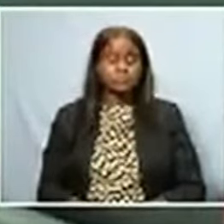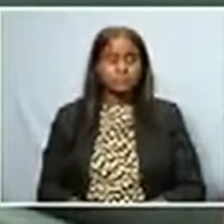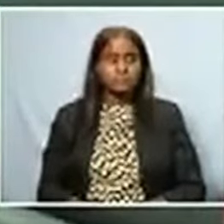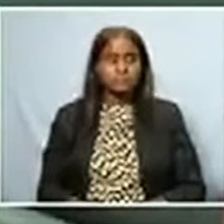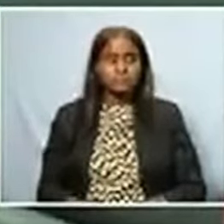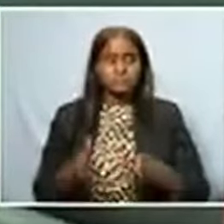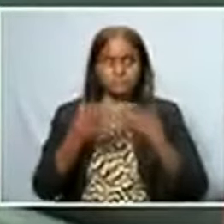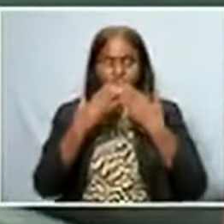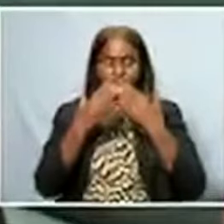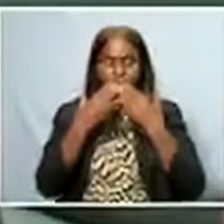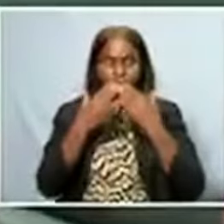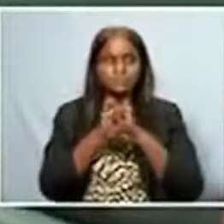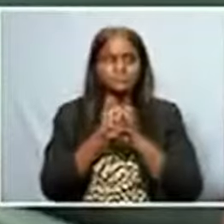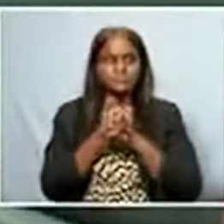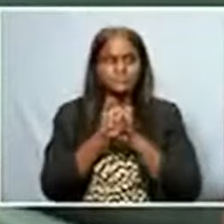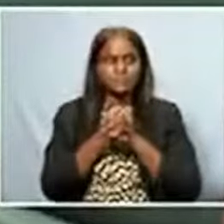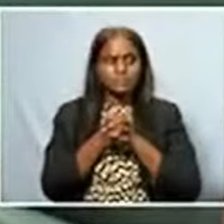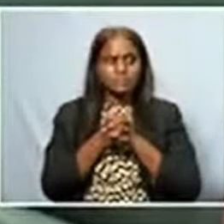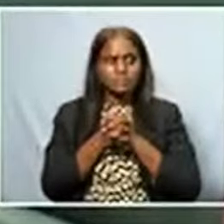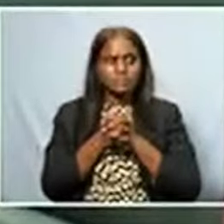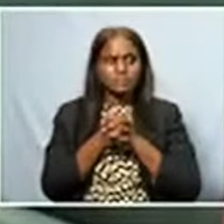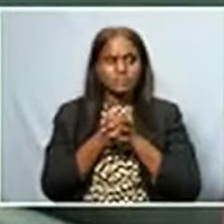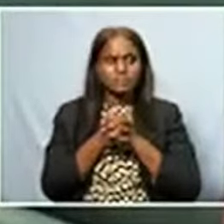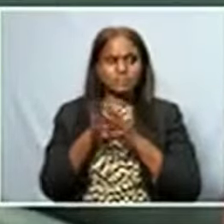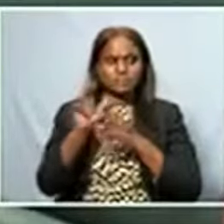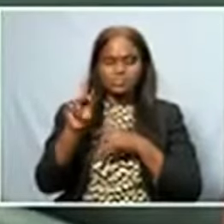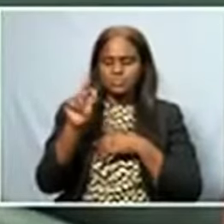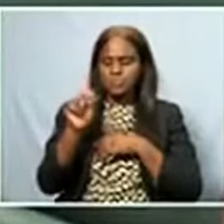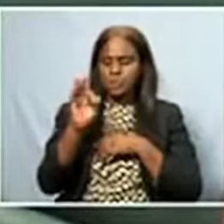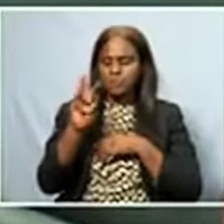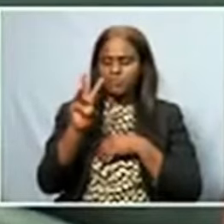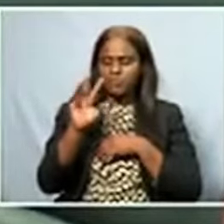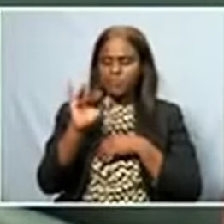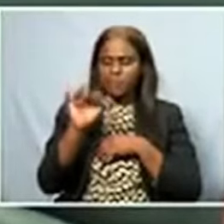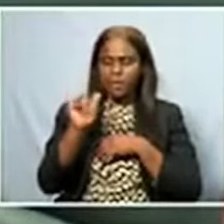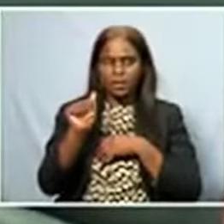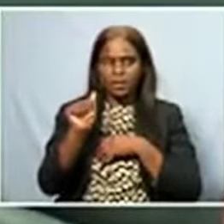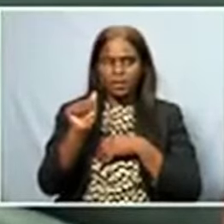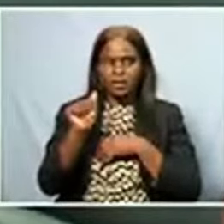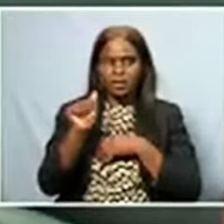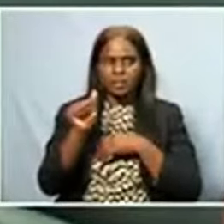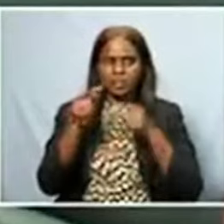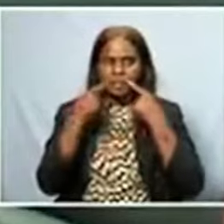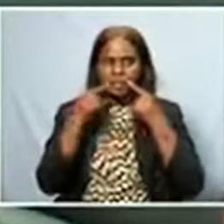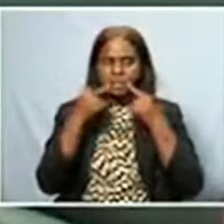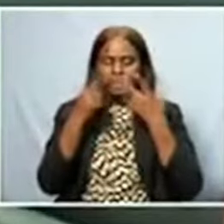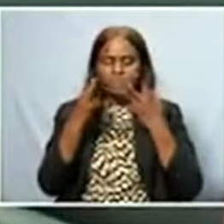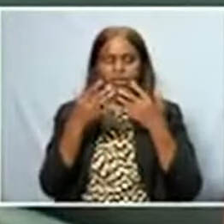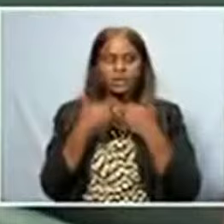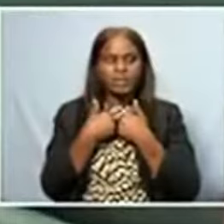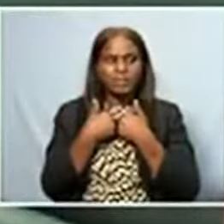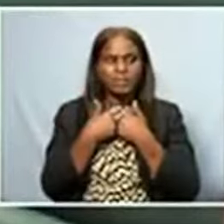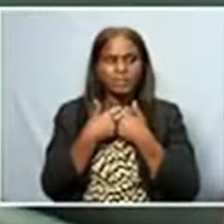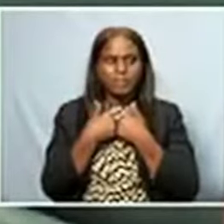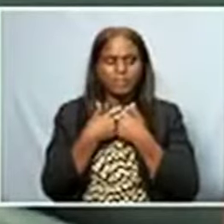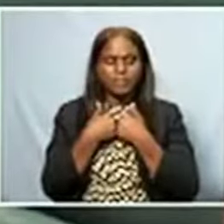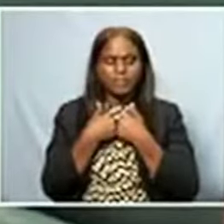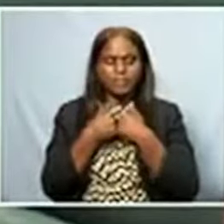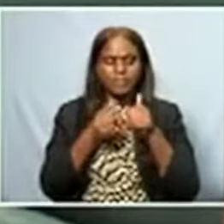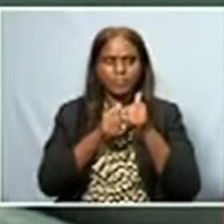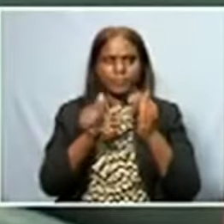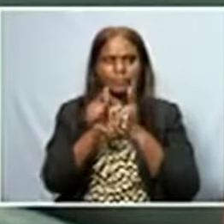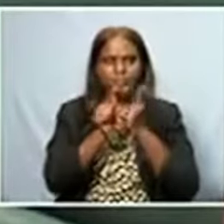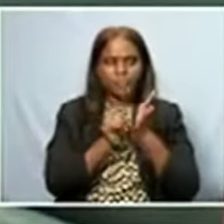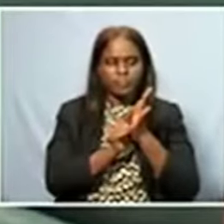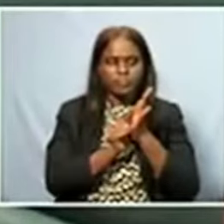Thank you. Honorable Kafwaya, I think I'd announced that according to our